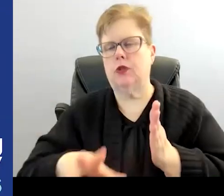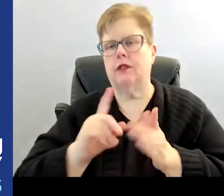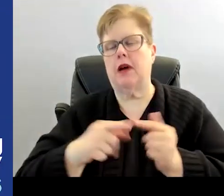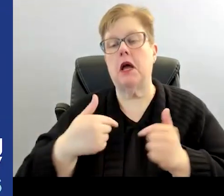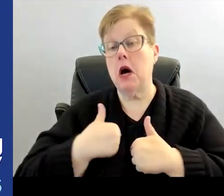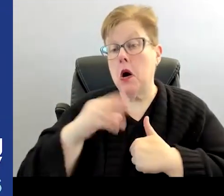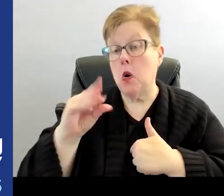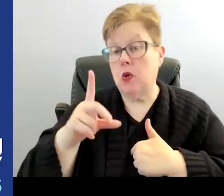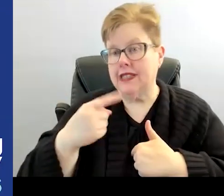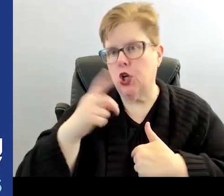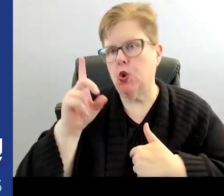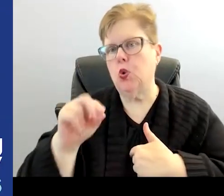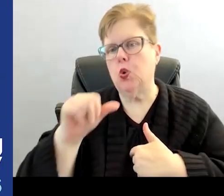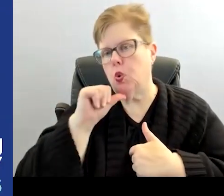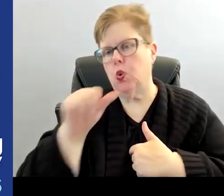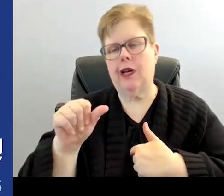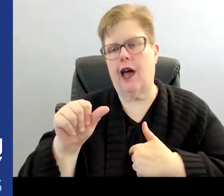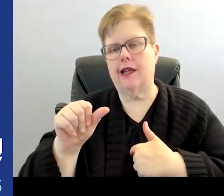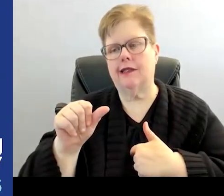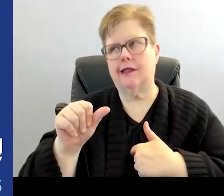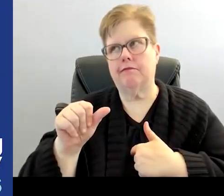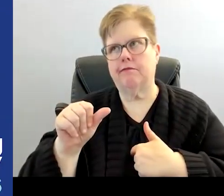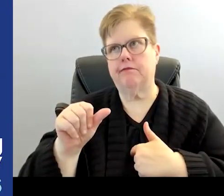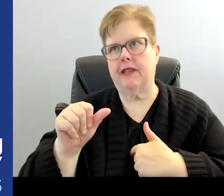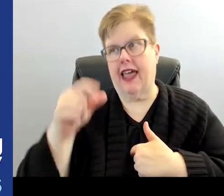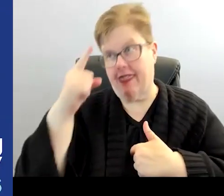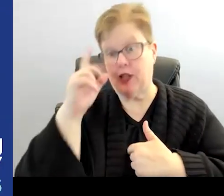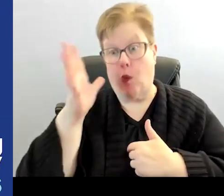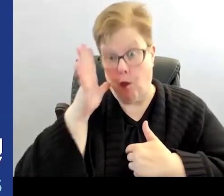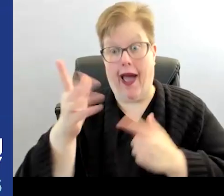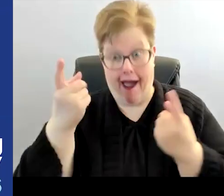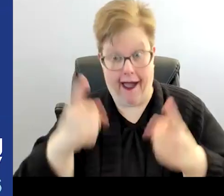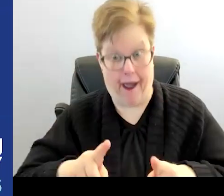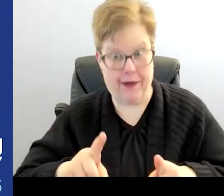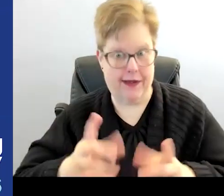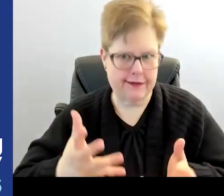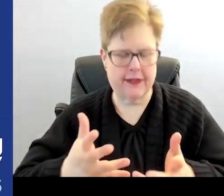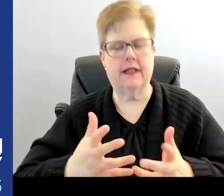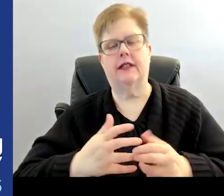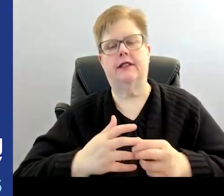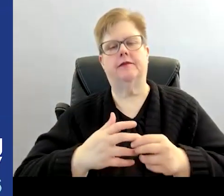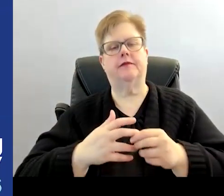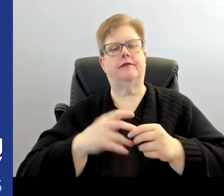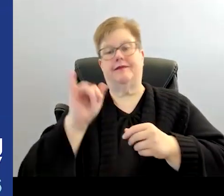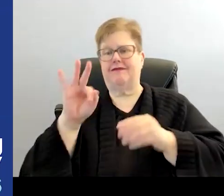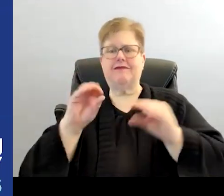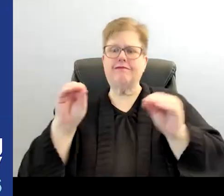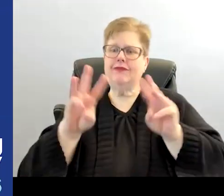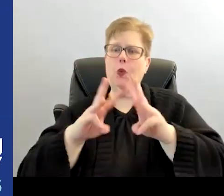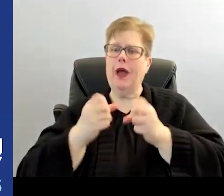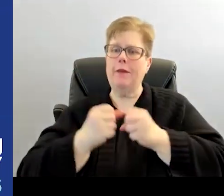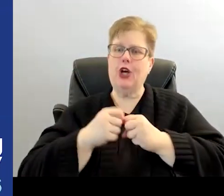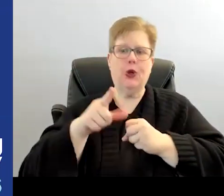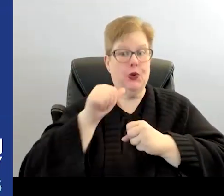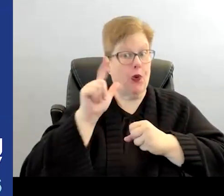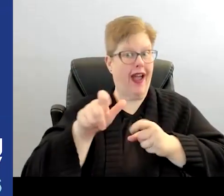say do not view that as a sure thing. Next question. If there is no webinar, you do